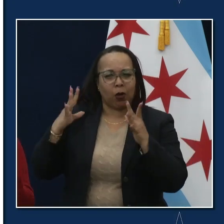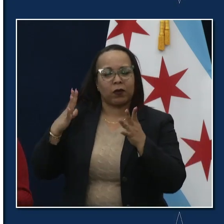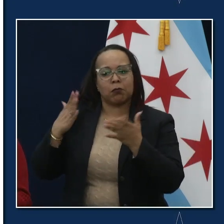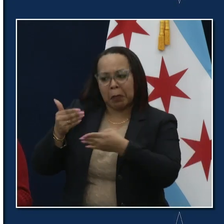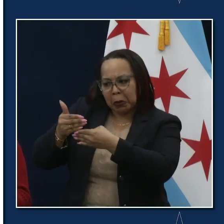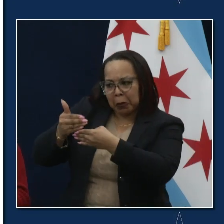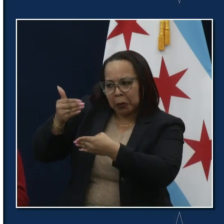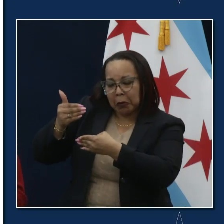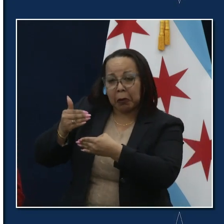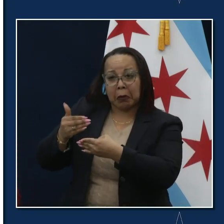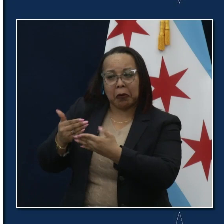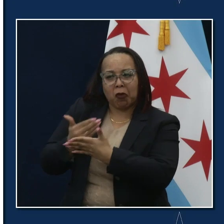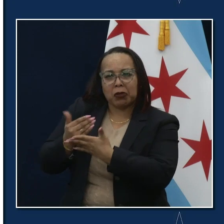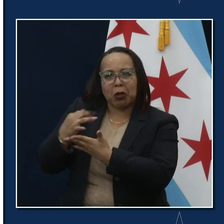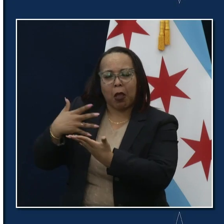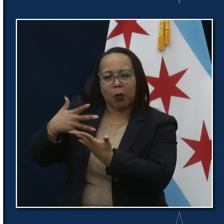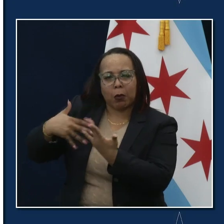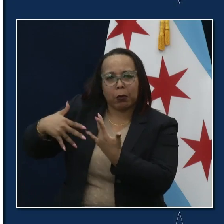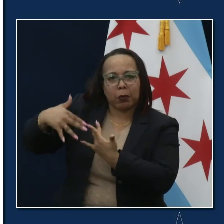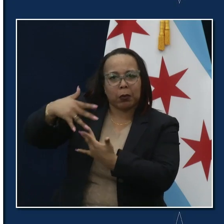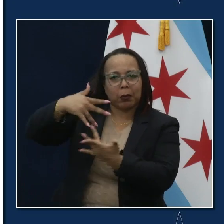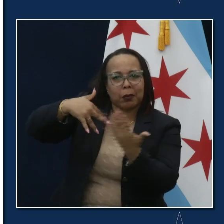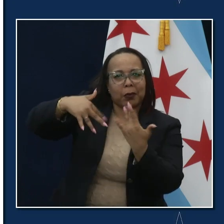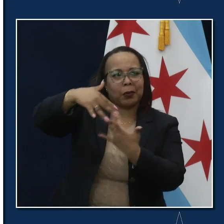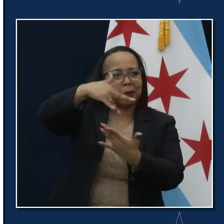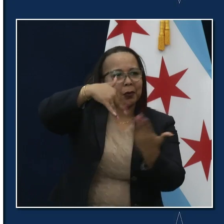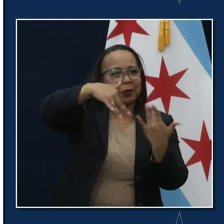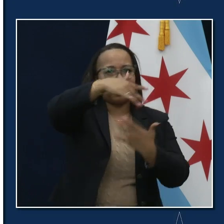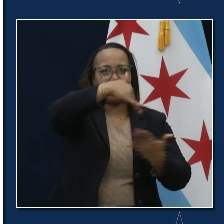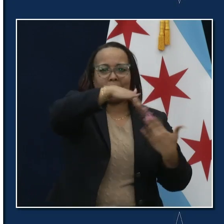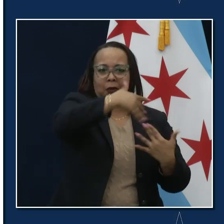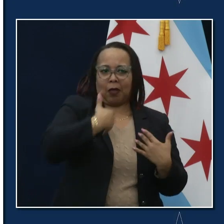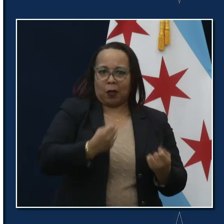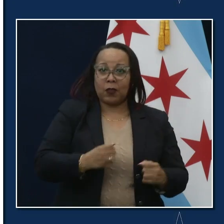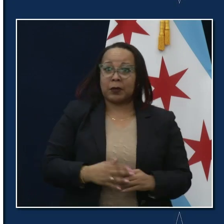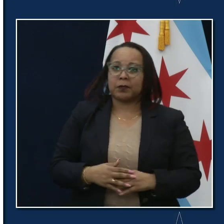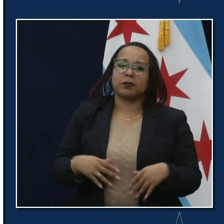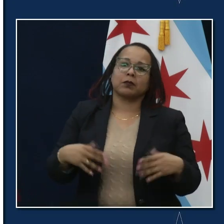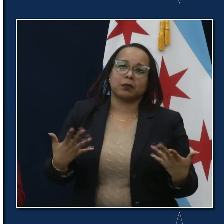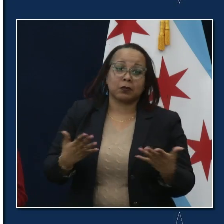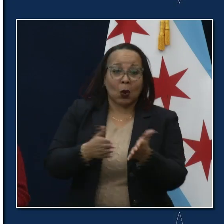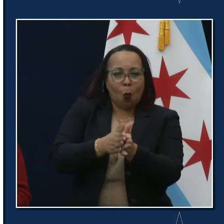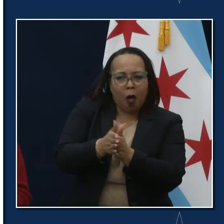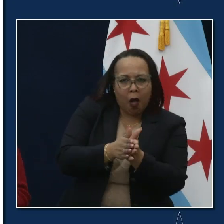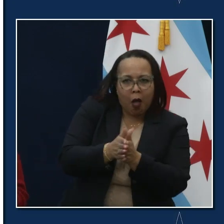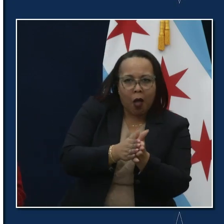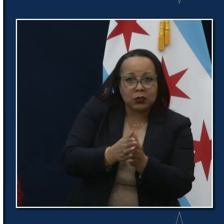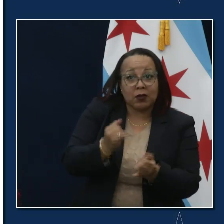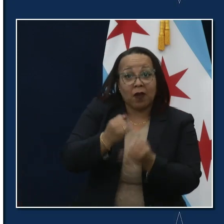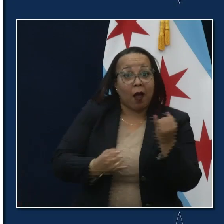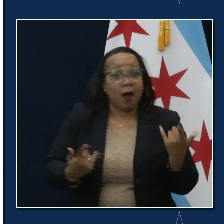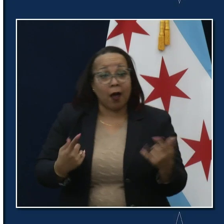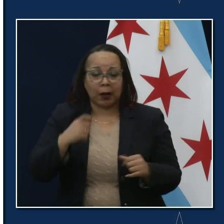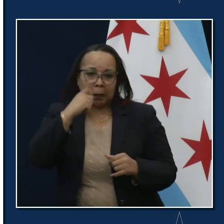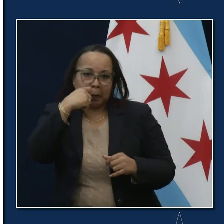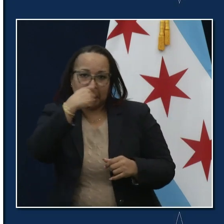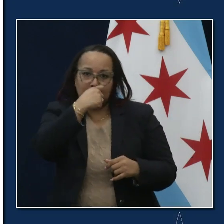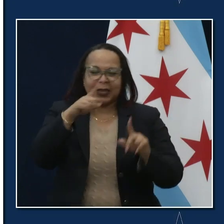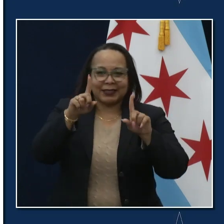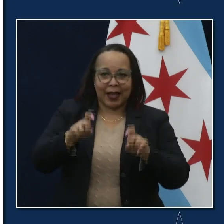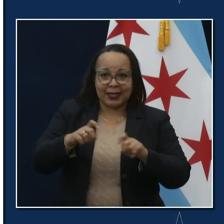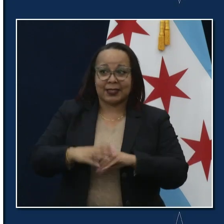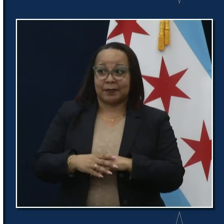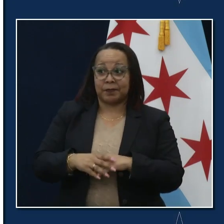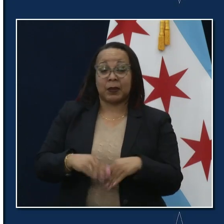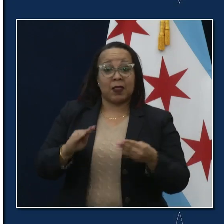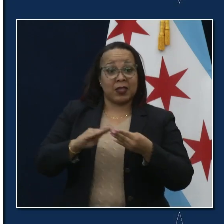more circulation helps keep gatherings healthier. Obviously, wash up and then finally test up. And so with that,